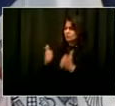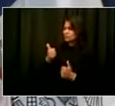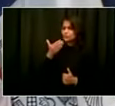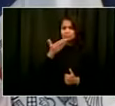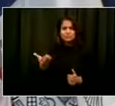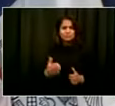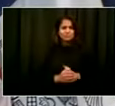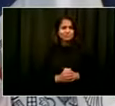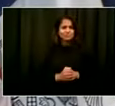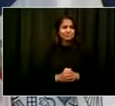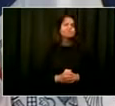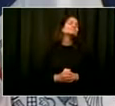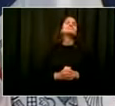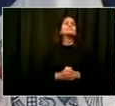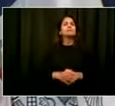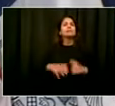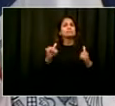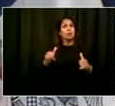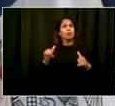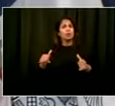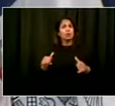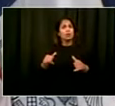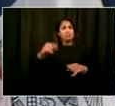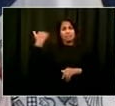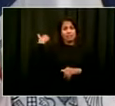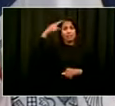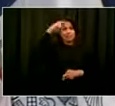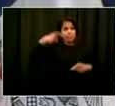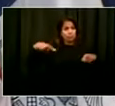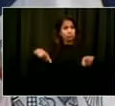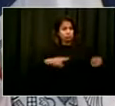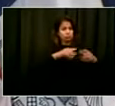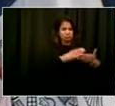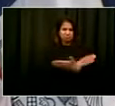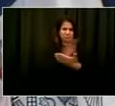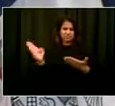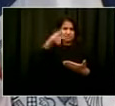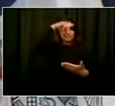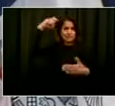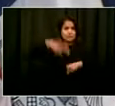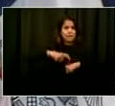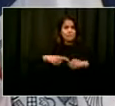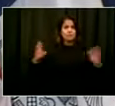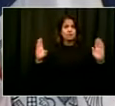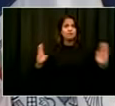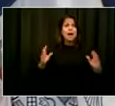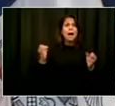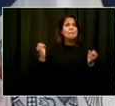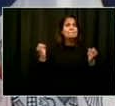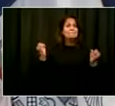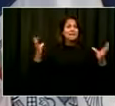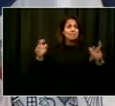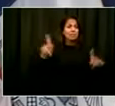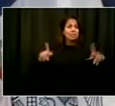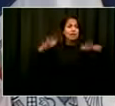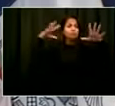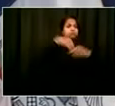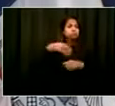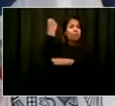had mass protests over police misconduct, some of which led to incidents that you yourself agreed were not well handled by